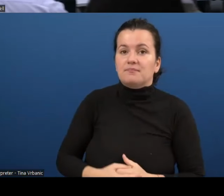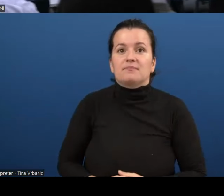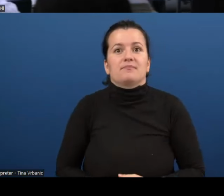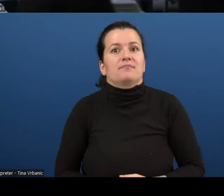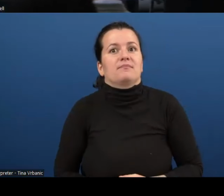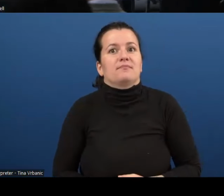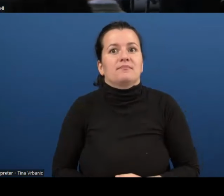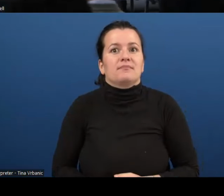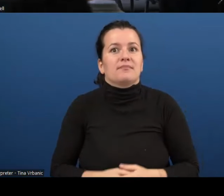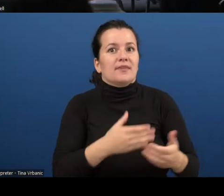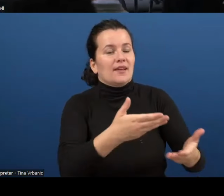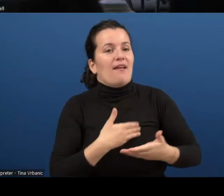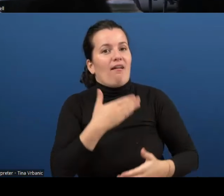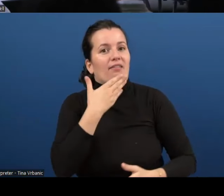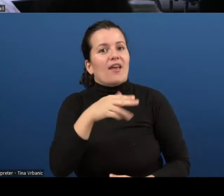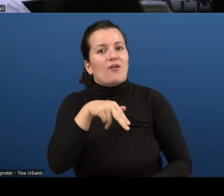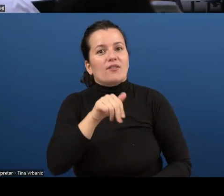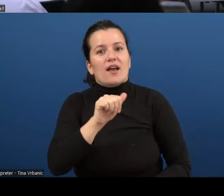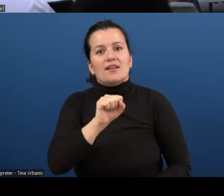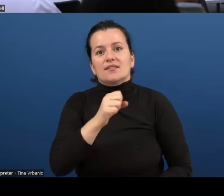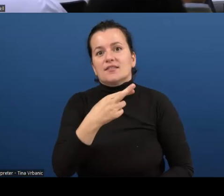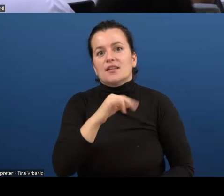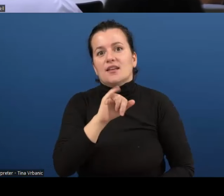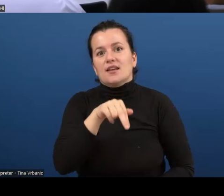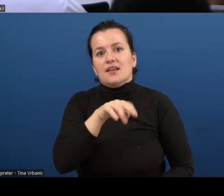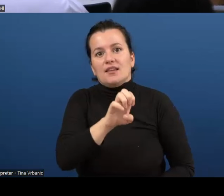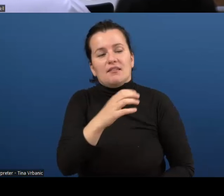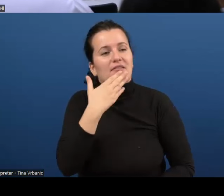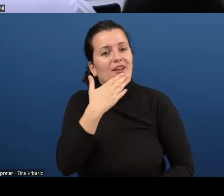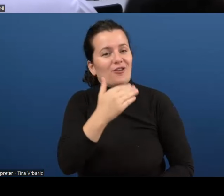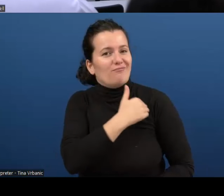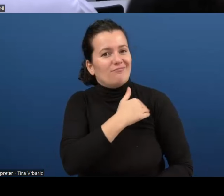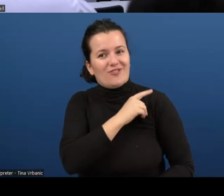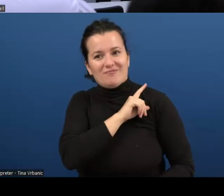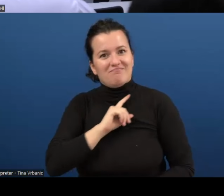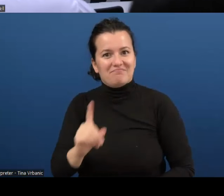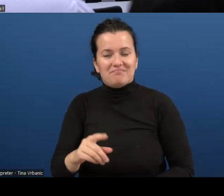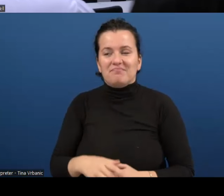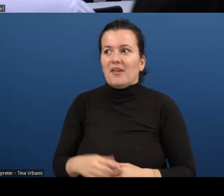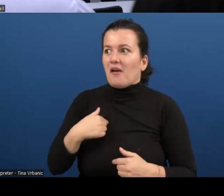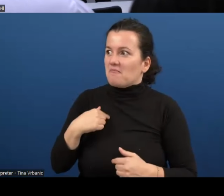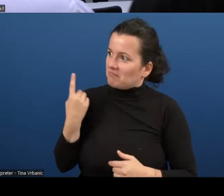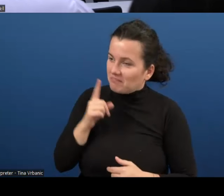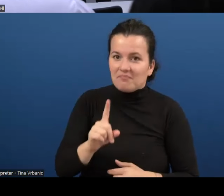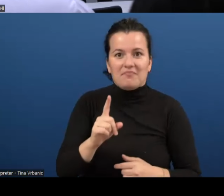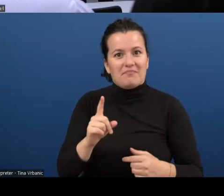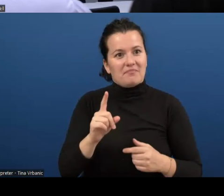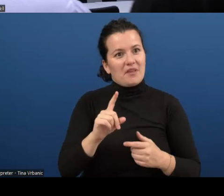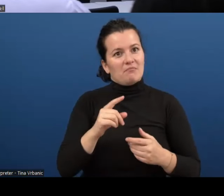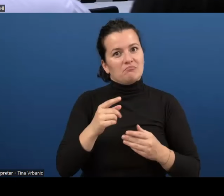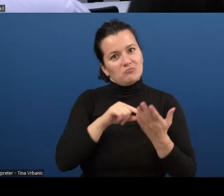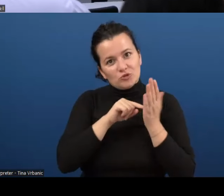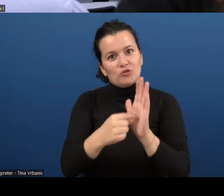Nasreen, for inviting me. It's wonderful to be here to present my work and also to meet many of you,